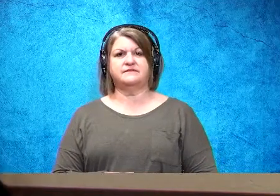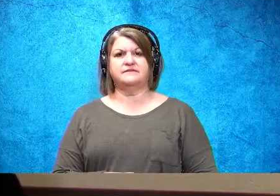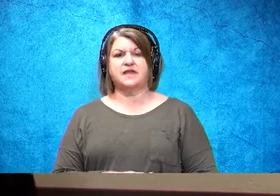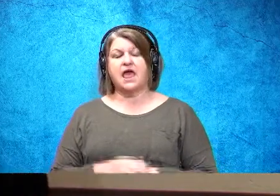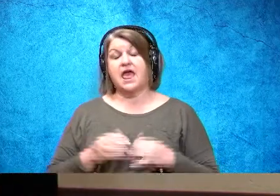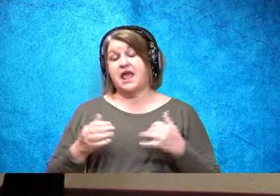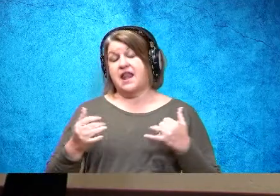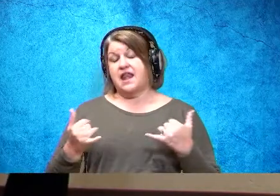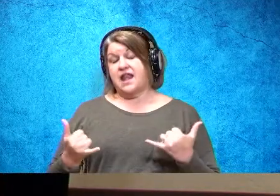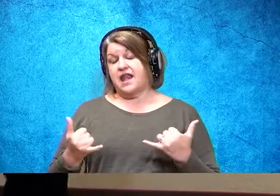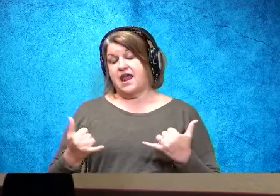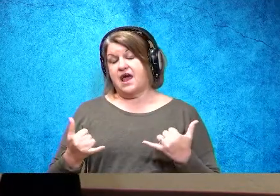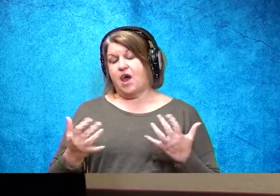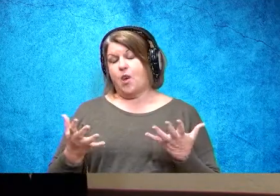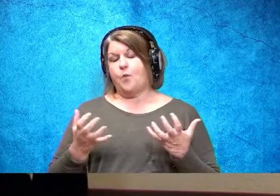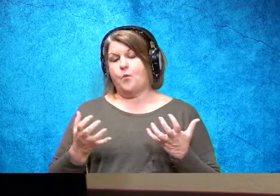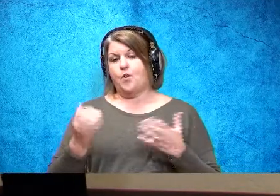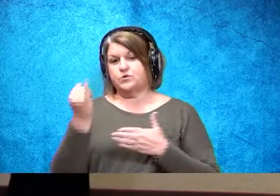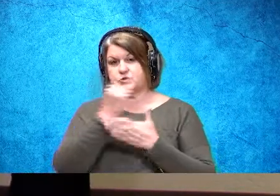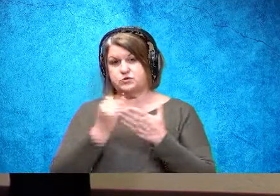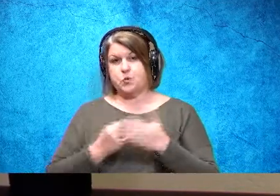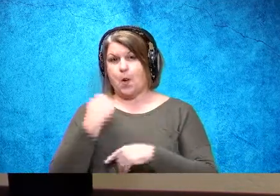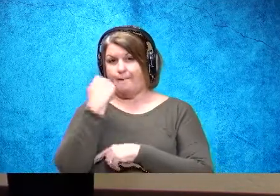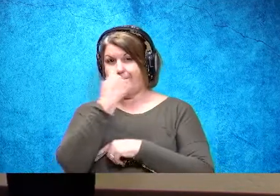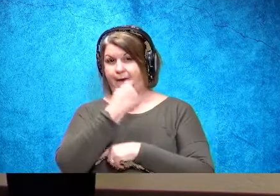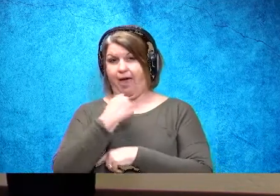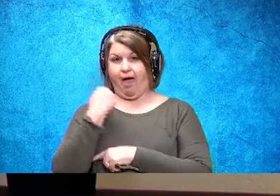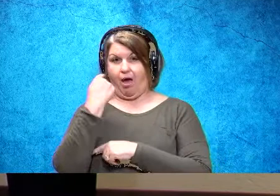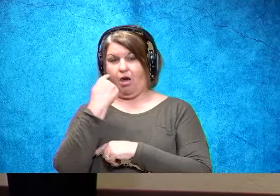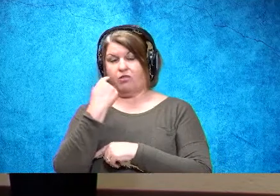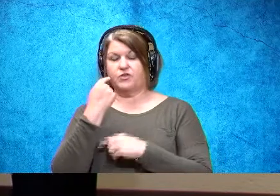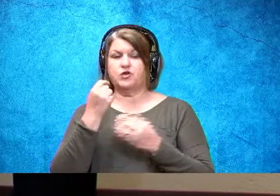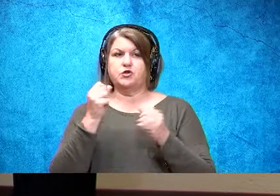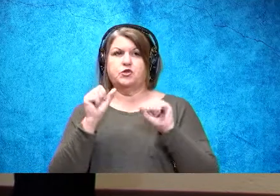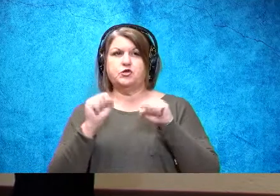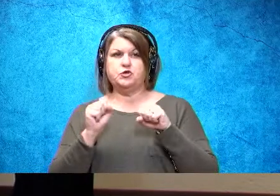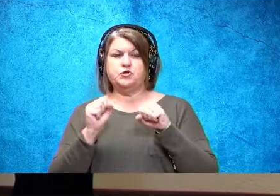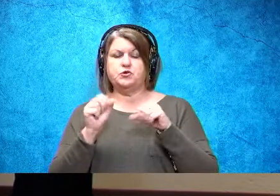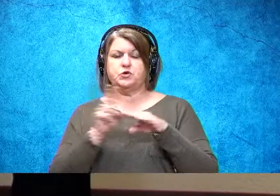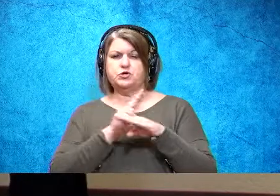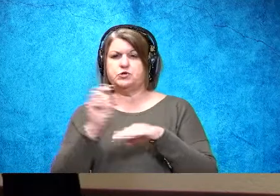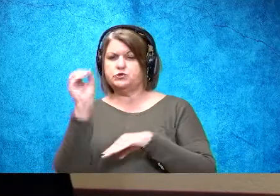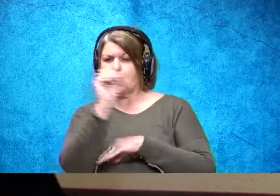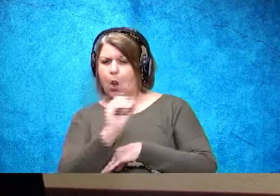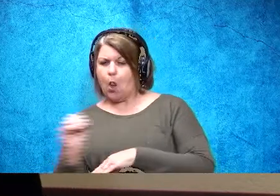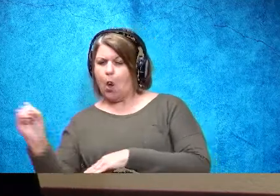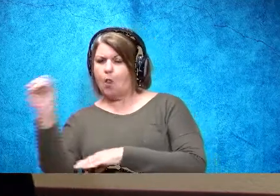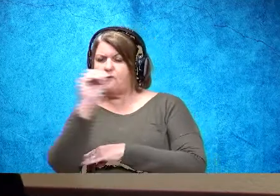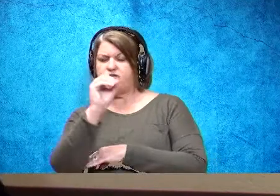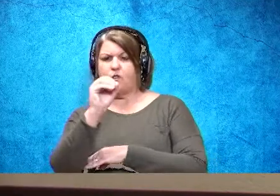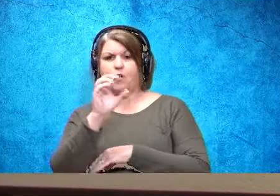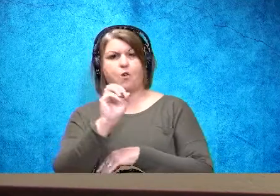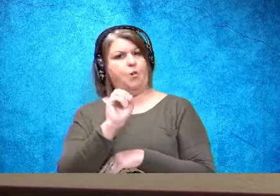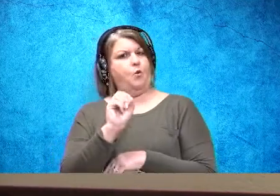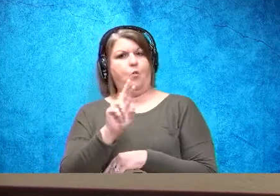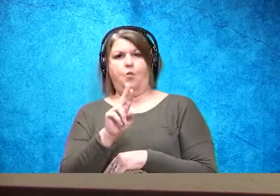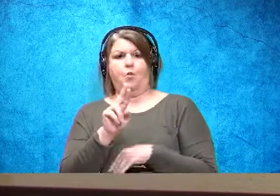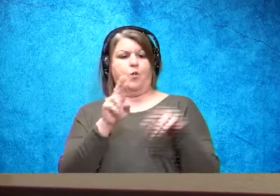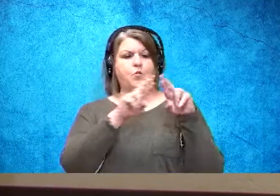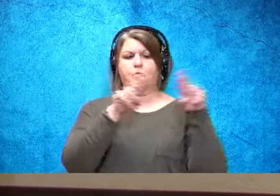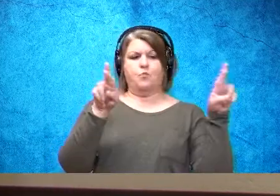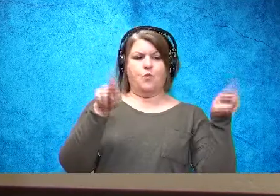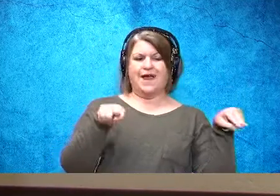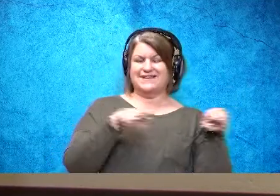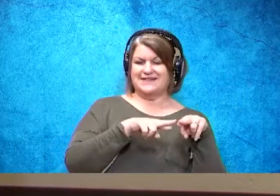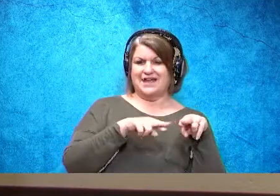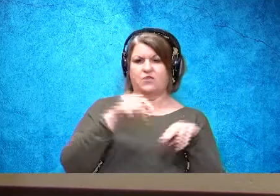Now, I want to add a mouth, and you can use an oval, you can use a rectangle. I think this is